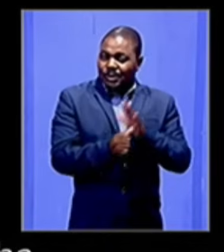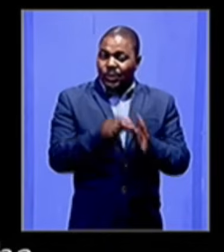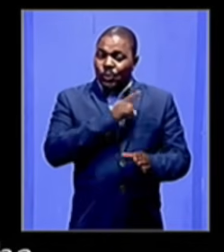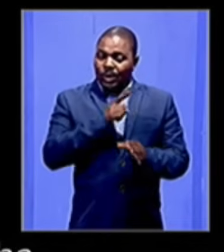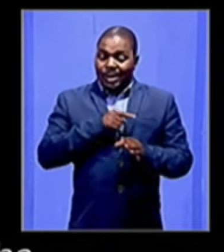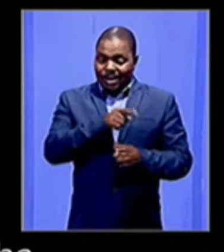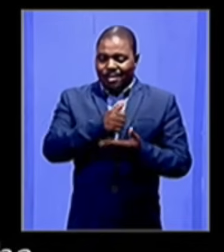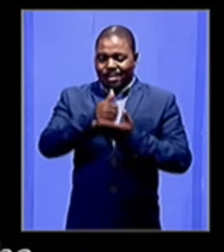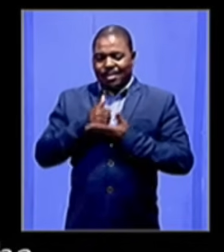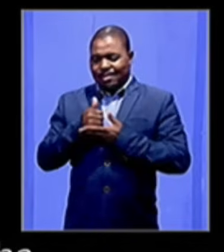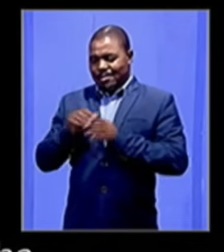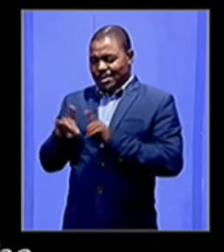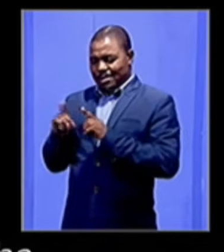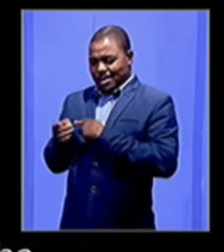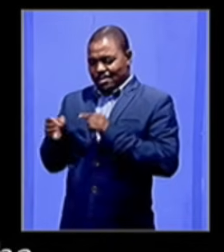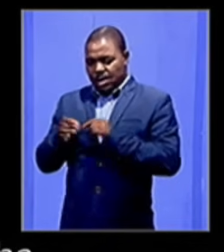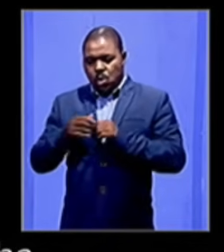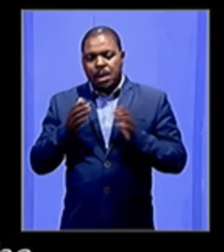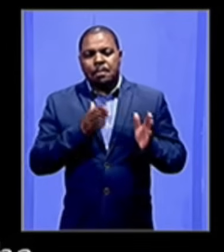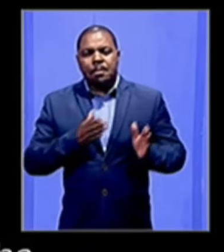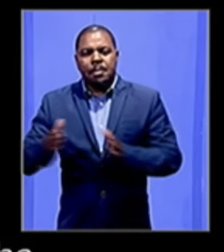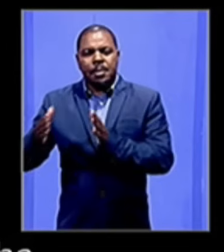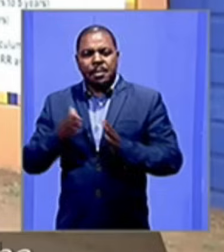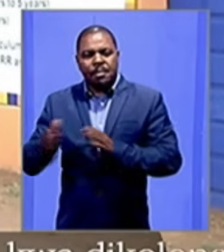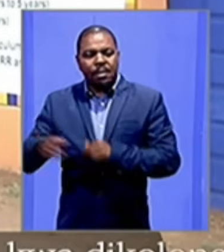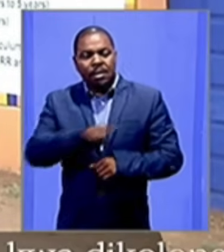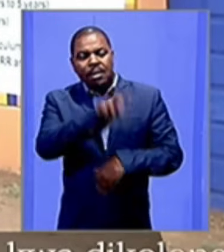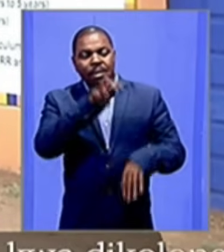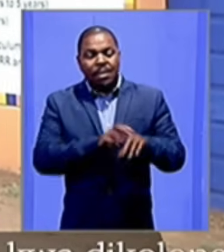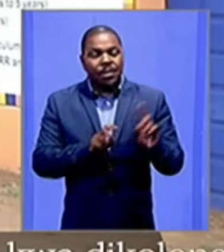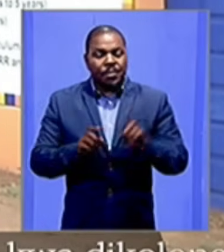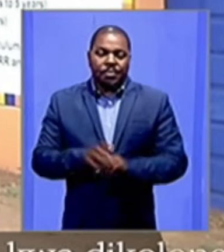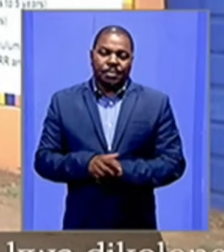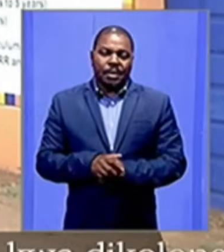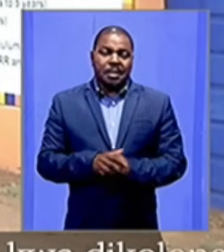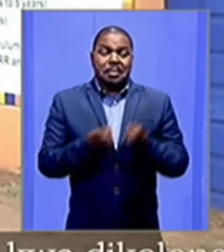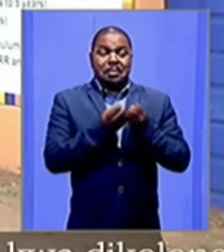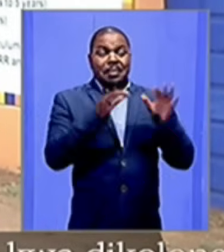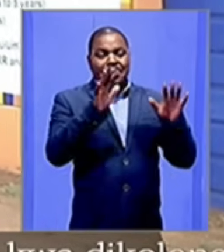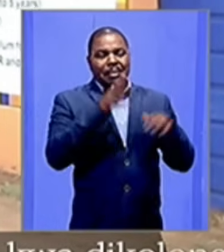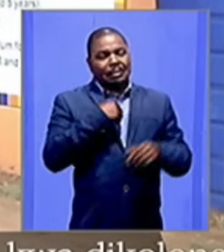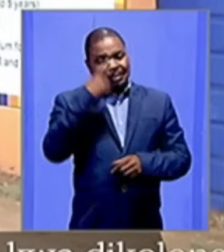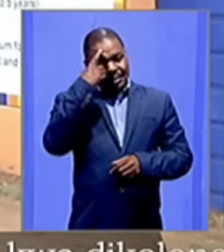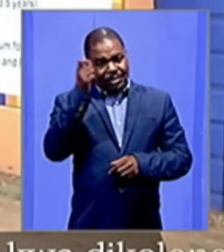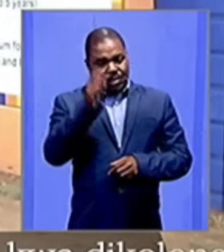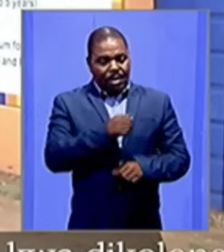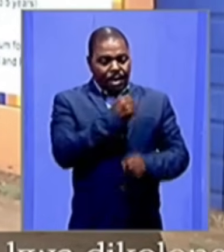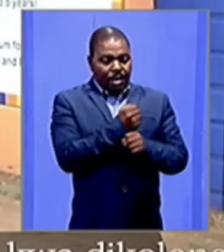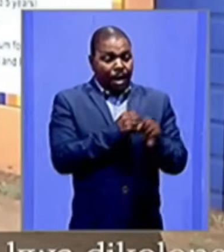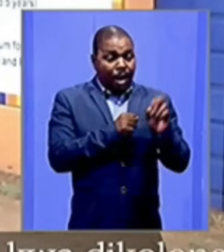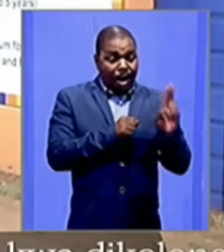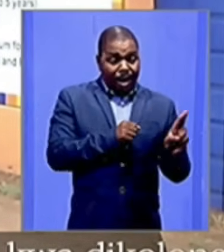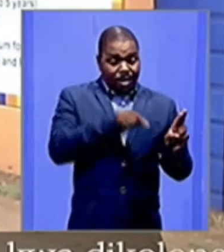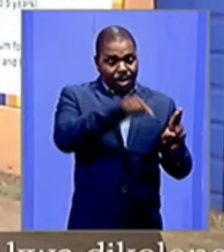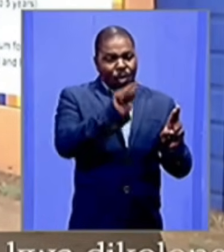re le lefapha gore re kgone go rulaganya ditlhokego kwa dikolong. Batho ba le bantsi ba dumela gore go tsengwa ga di-grade R mo